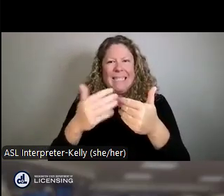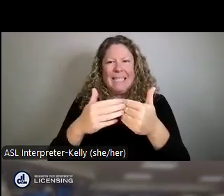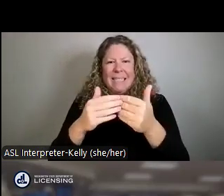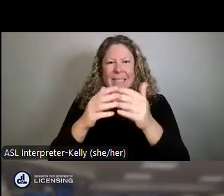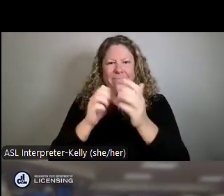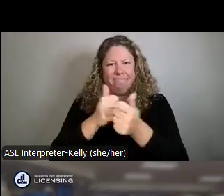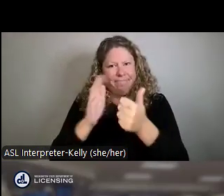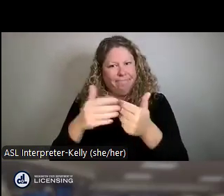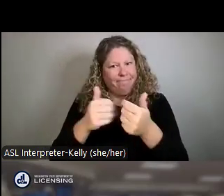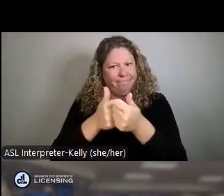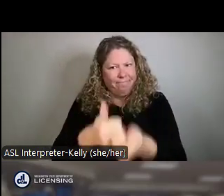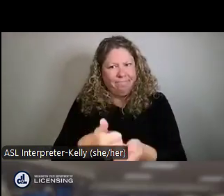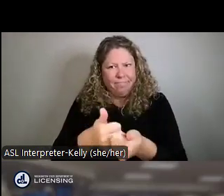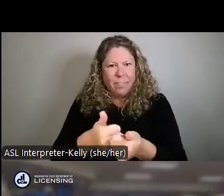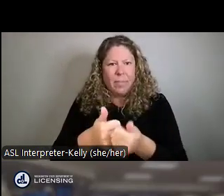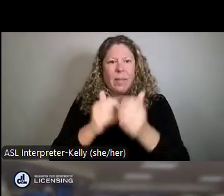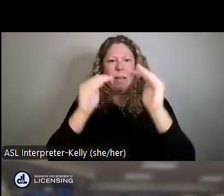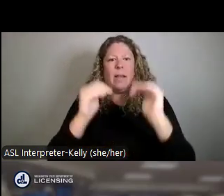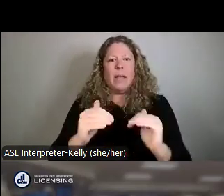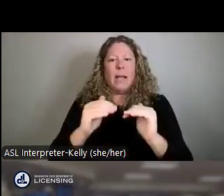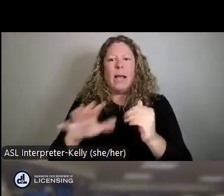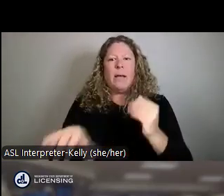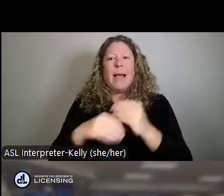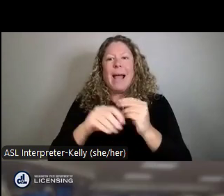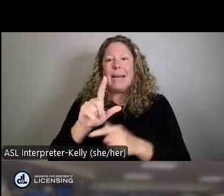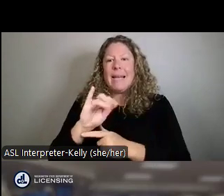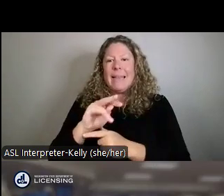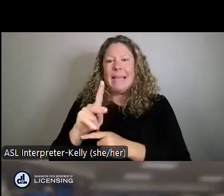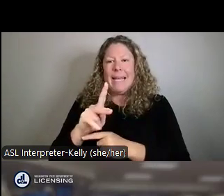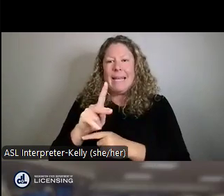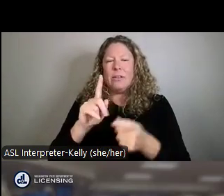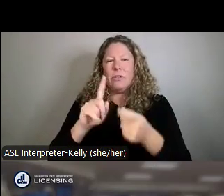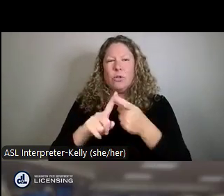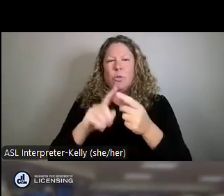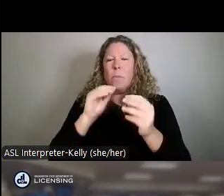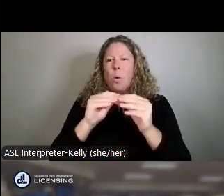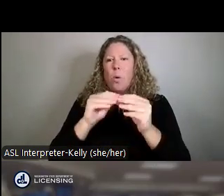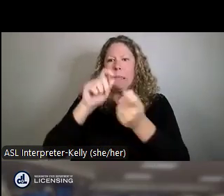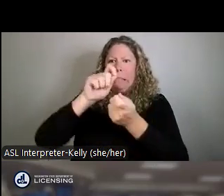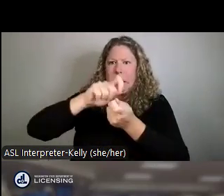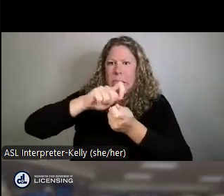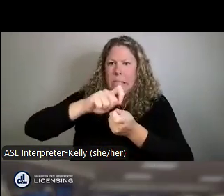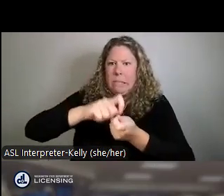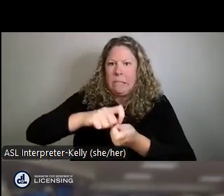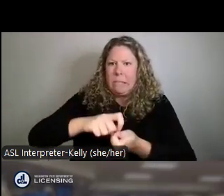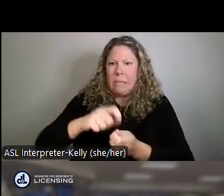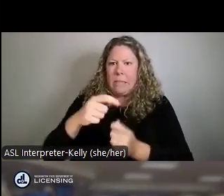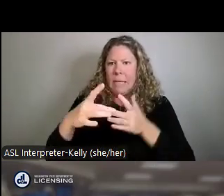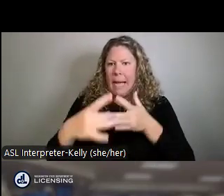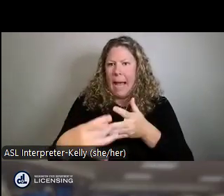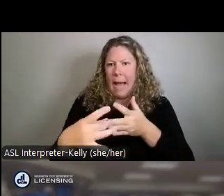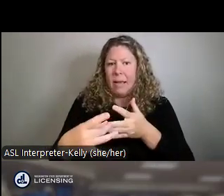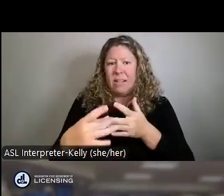a direct link to a detailed step-by-step guide on our site. It was a small change, but it